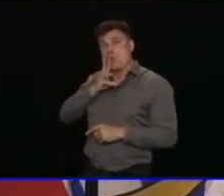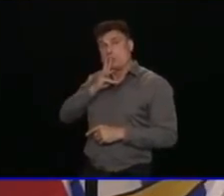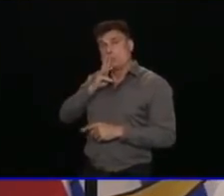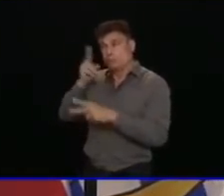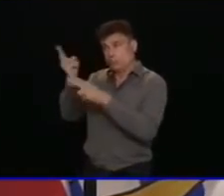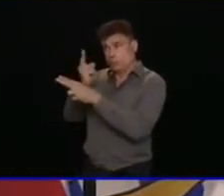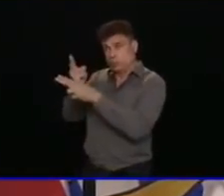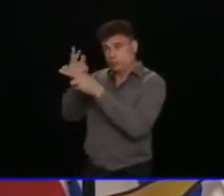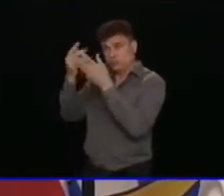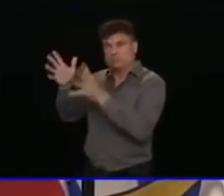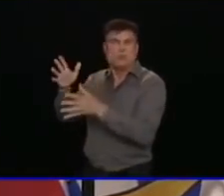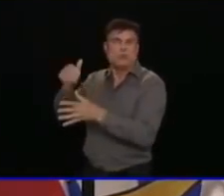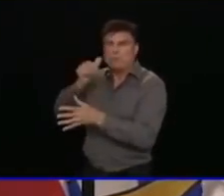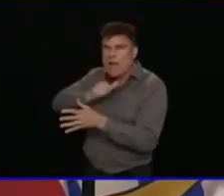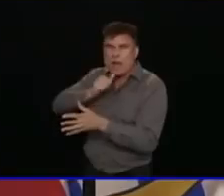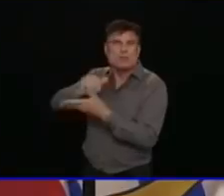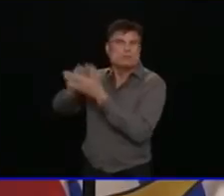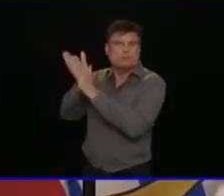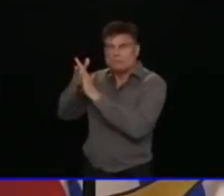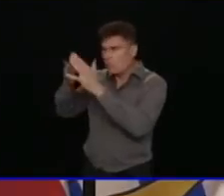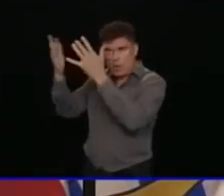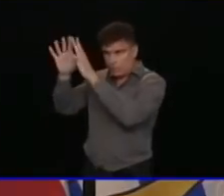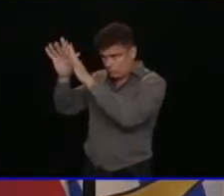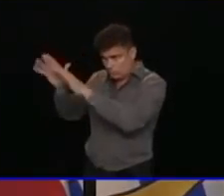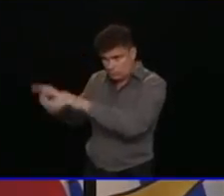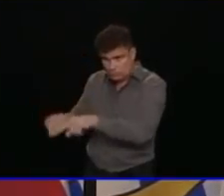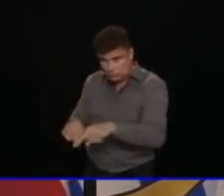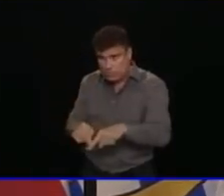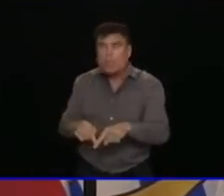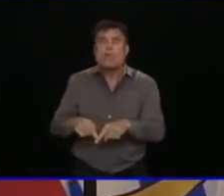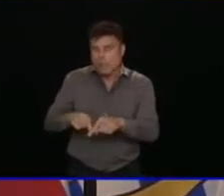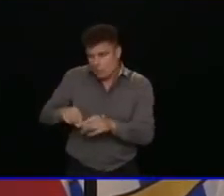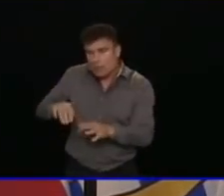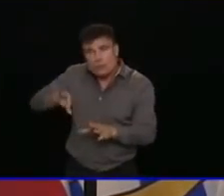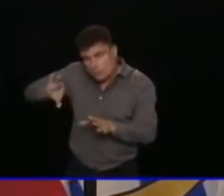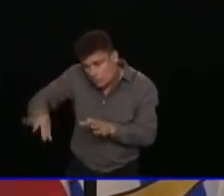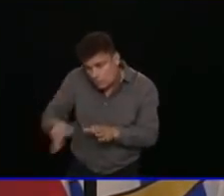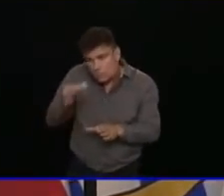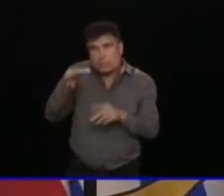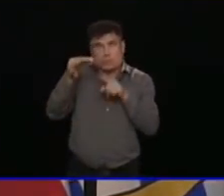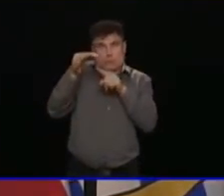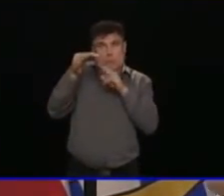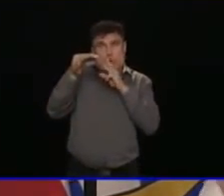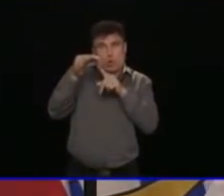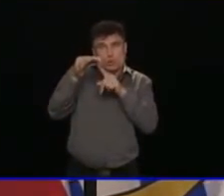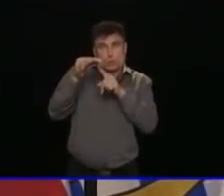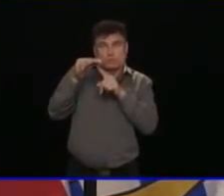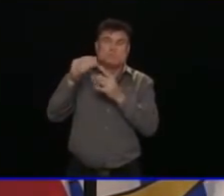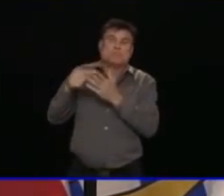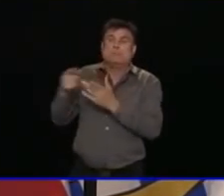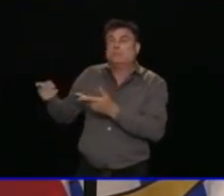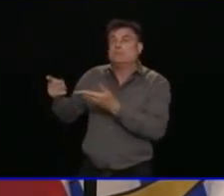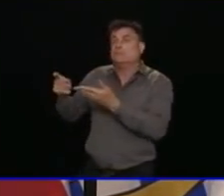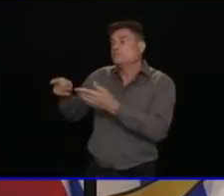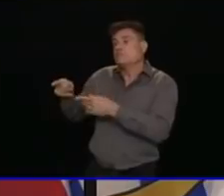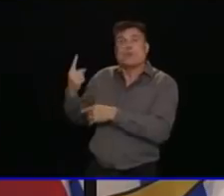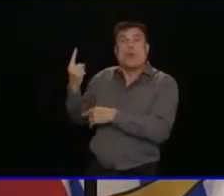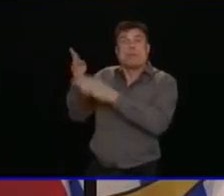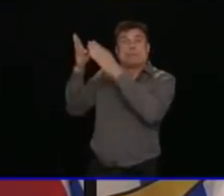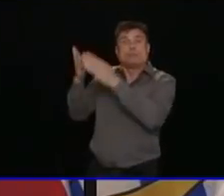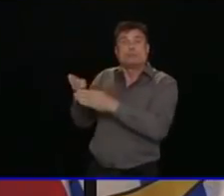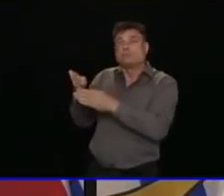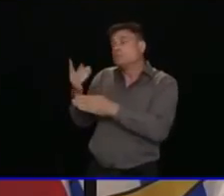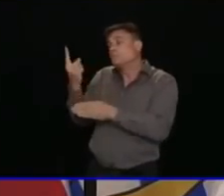we're worried about transmission in a community, we can test and use it to see if there is any evidence of community